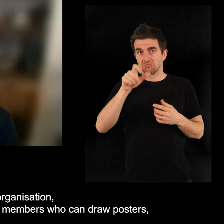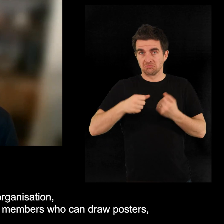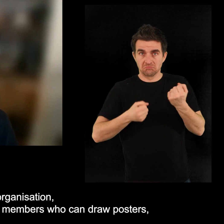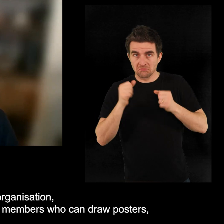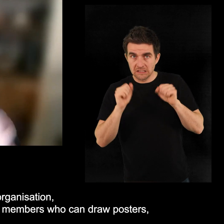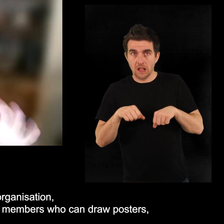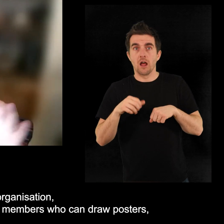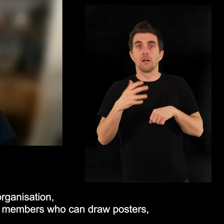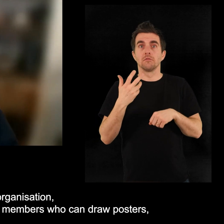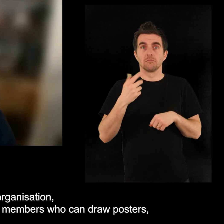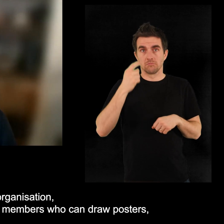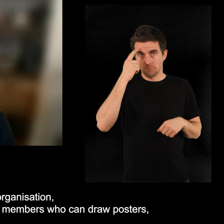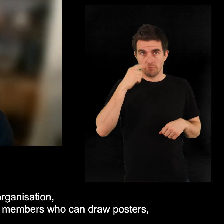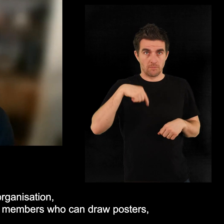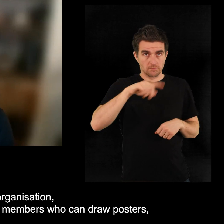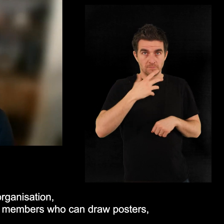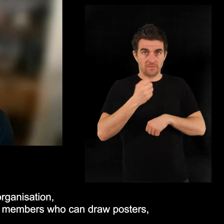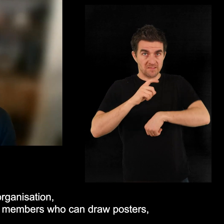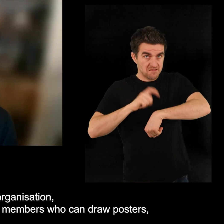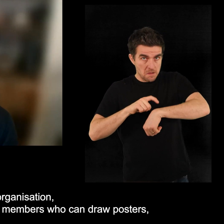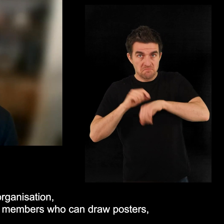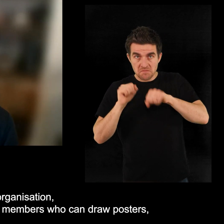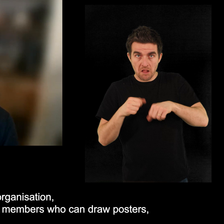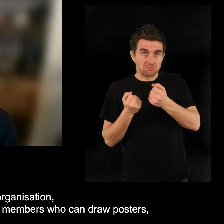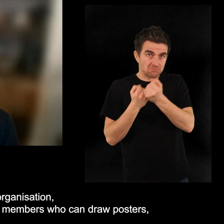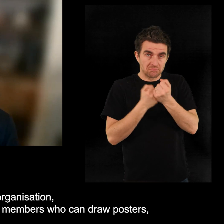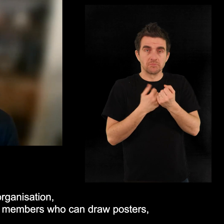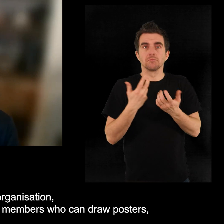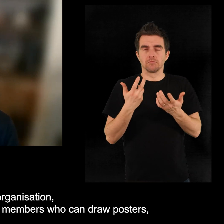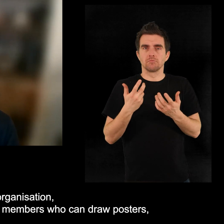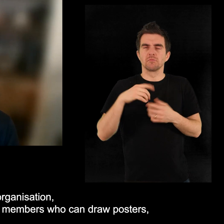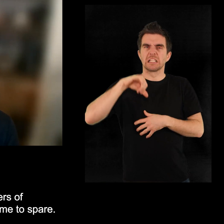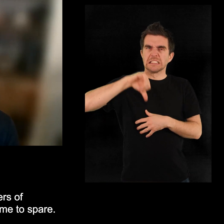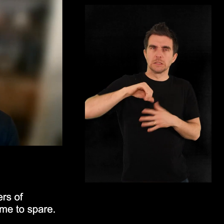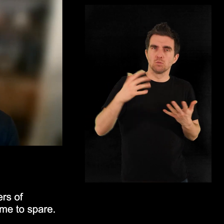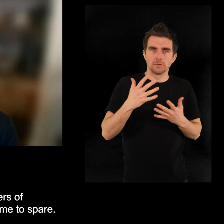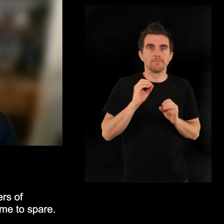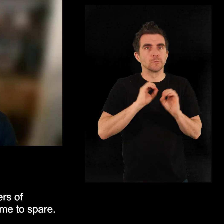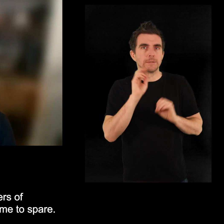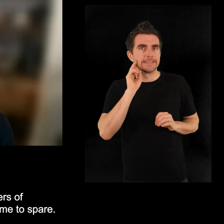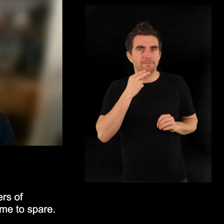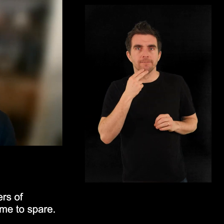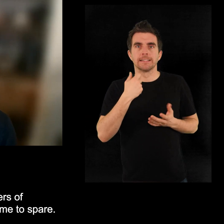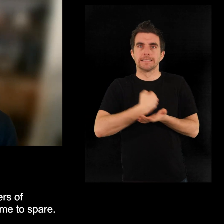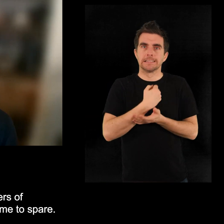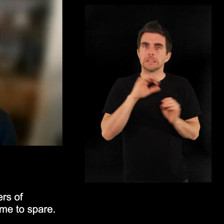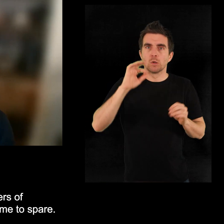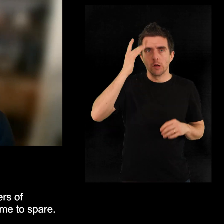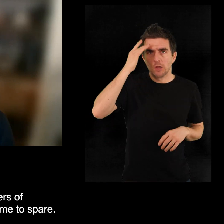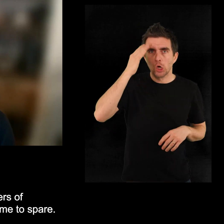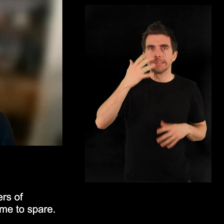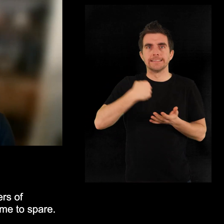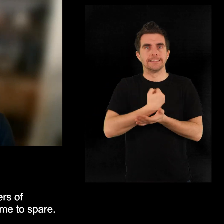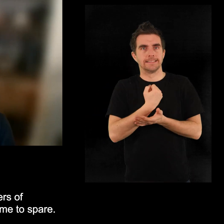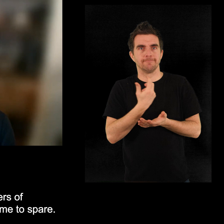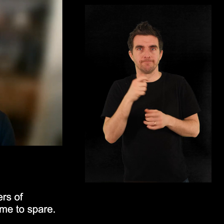meet. This is your very small organization. Some campaign experience, members who can draw posters, member with a car,